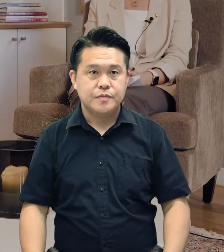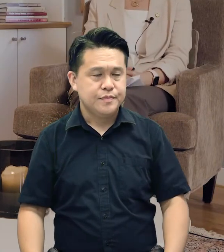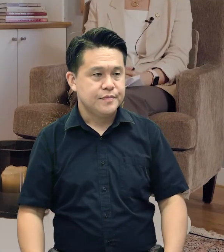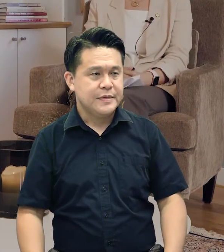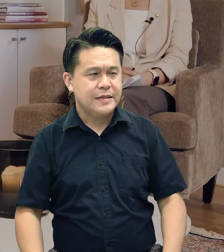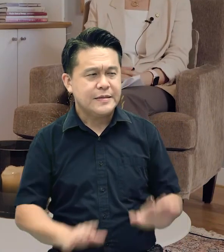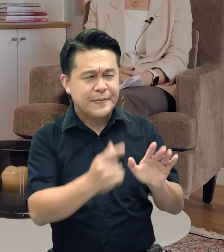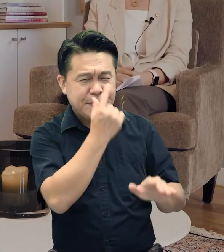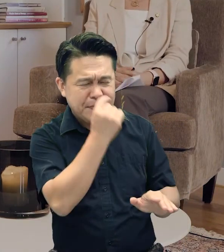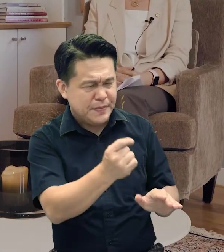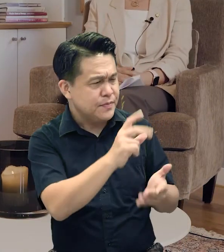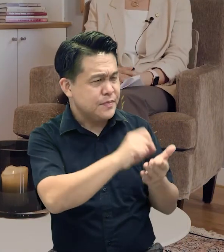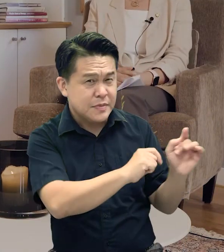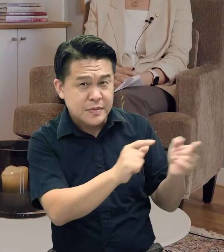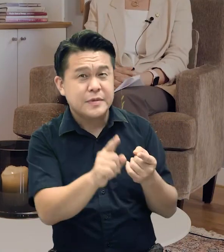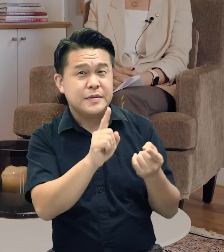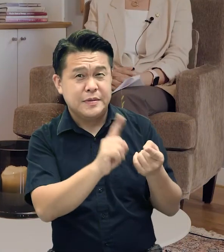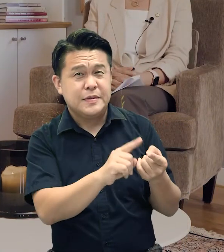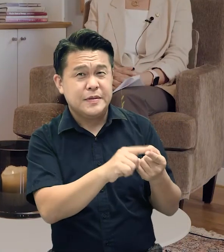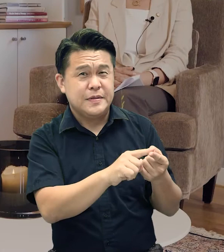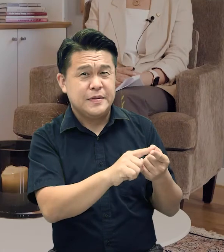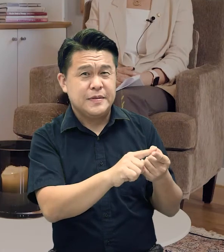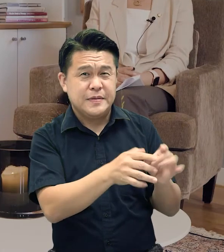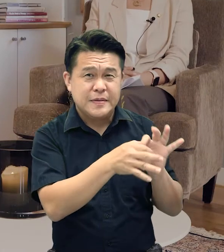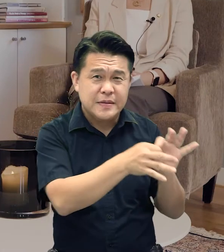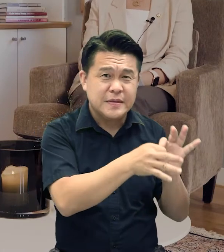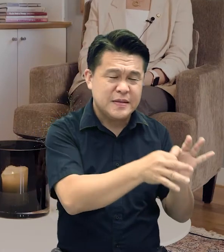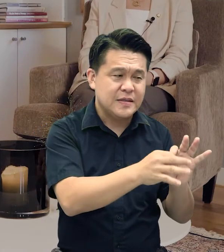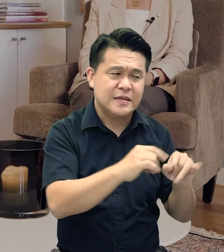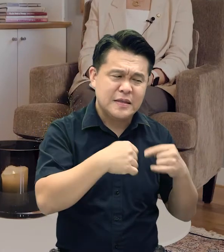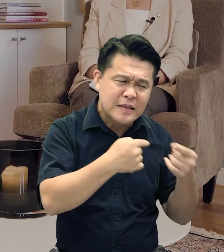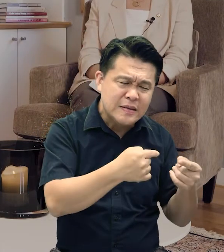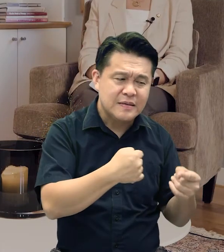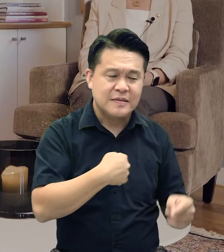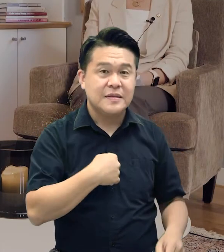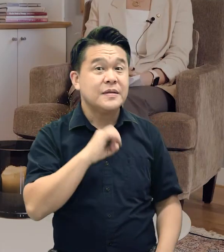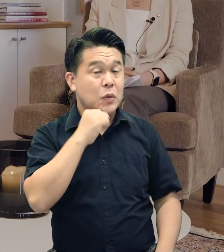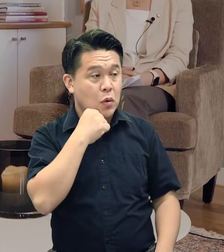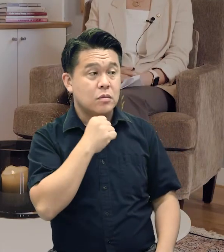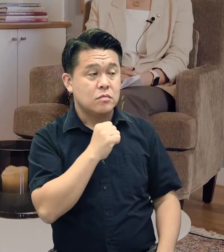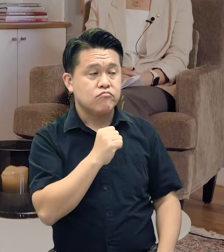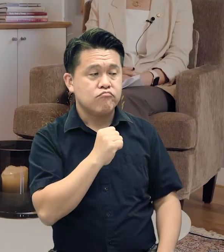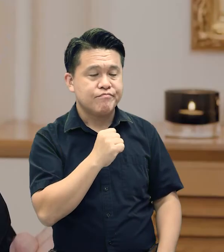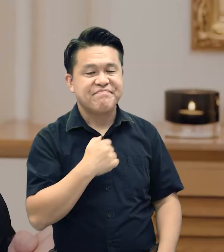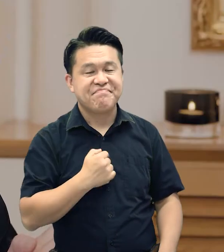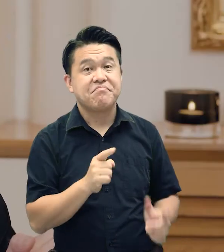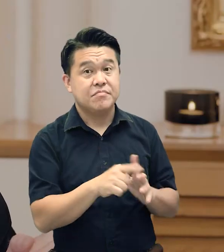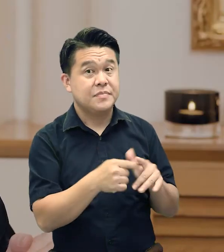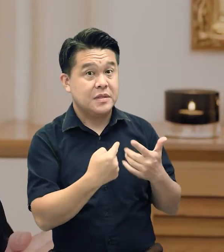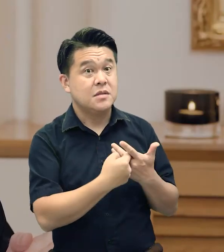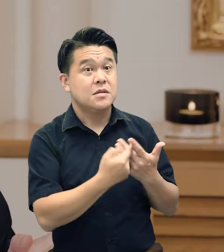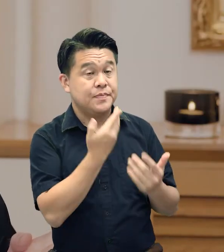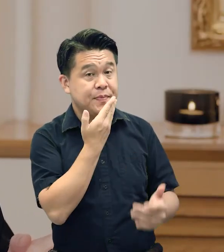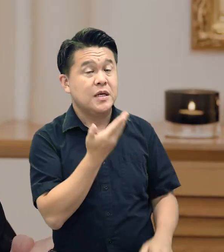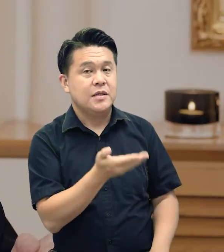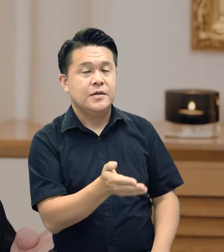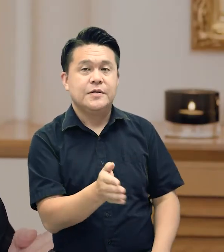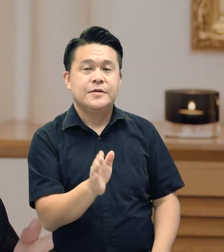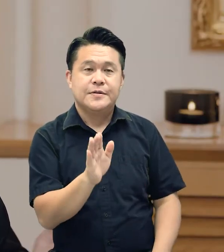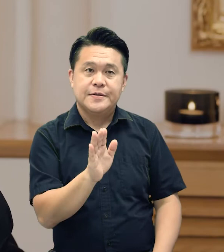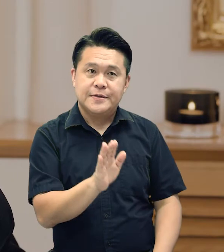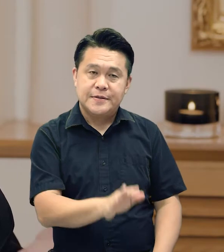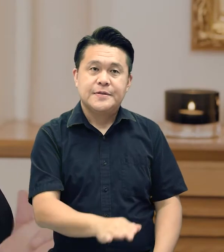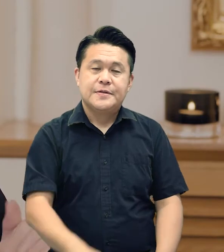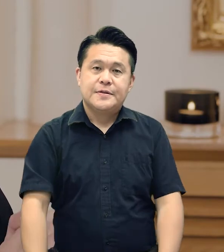And that's sort of course, difficult in what is regarded as sensitive issues. That this discussion seems